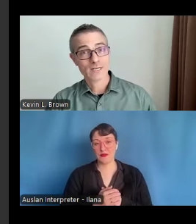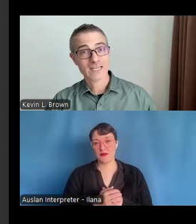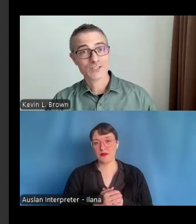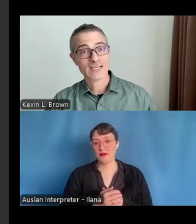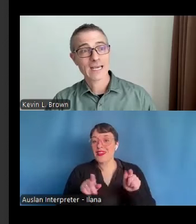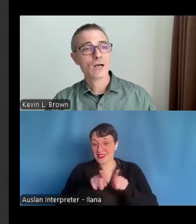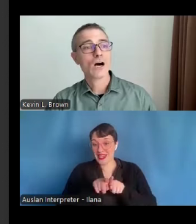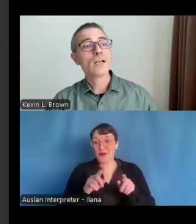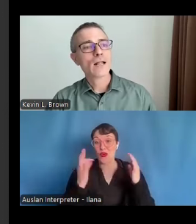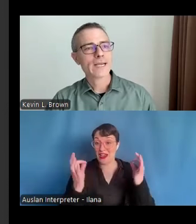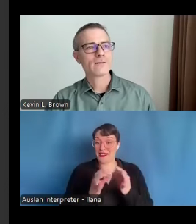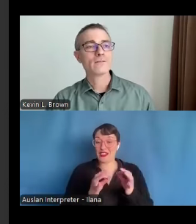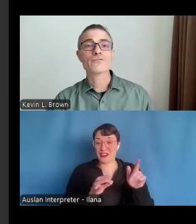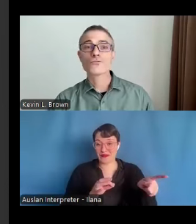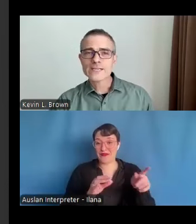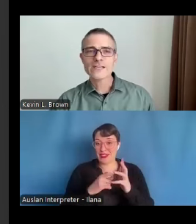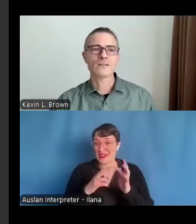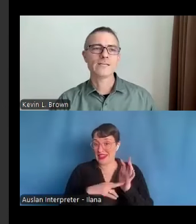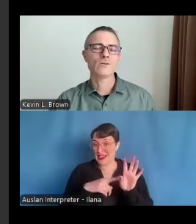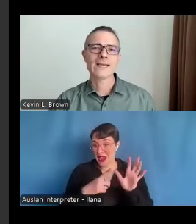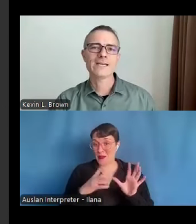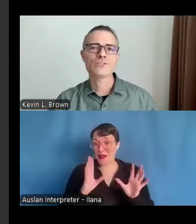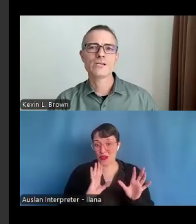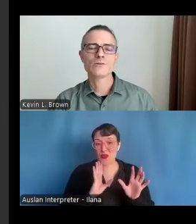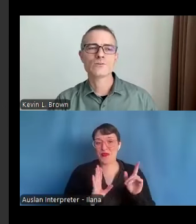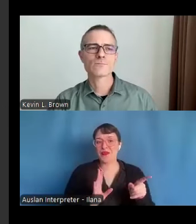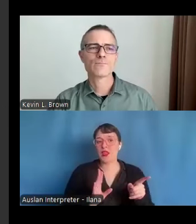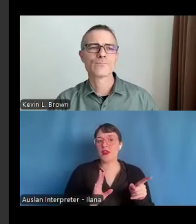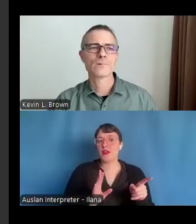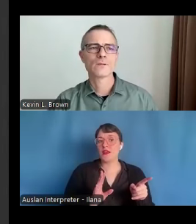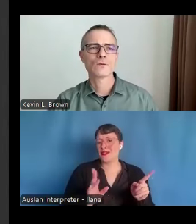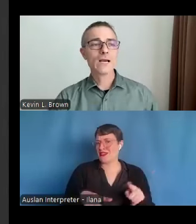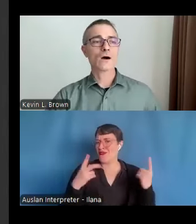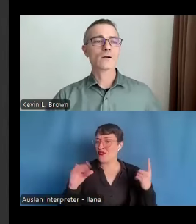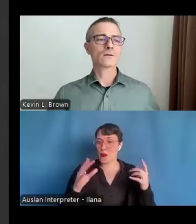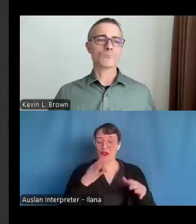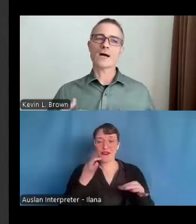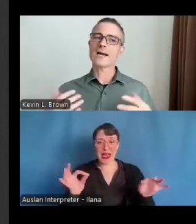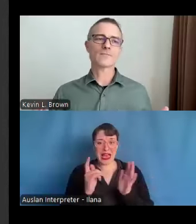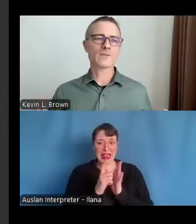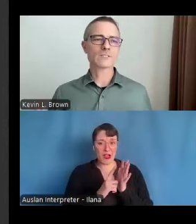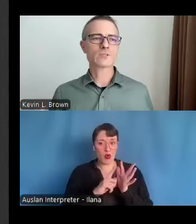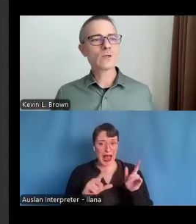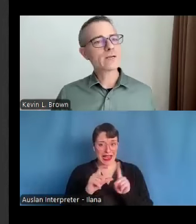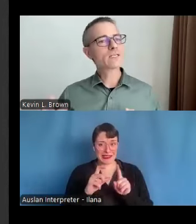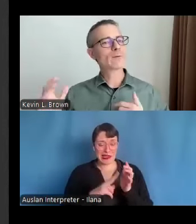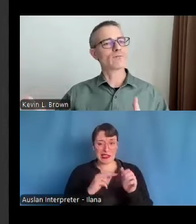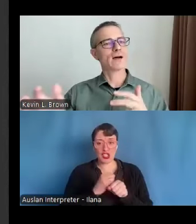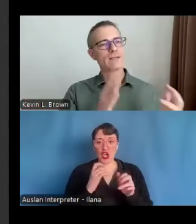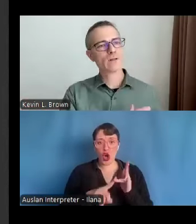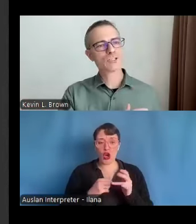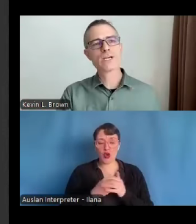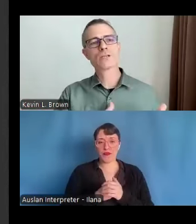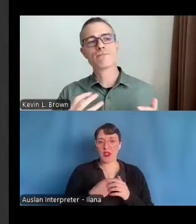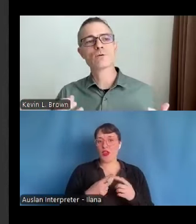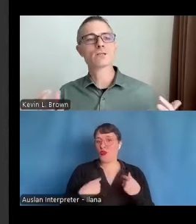Same organization in Kenya, unlike free legal aid NGOs. We are comprised of defenseless communities. We provide